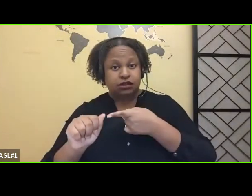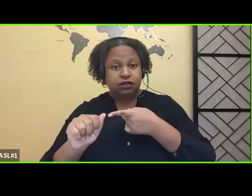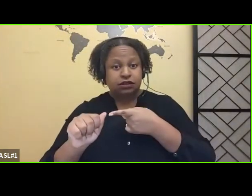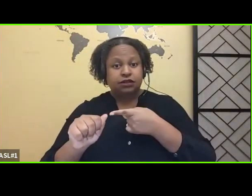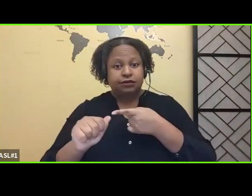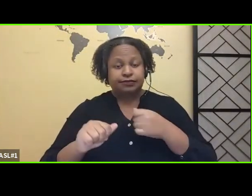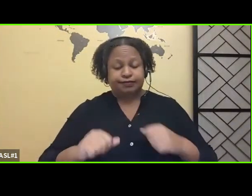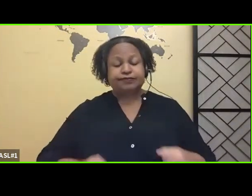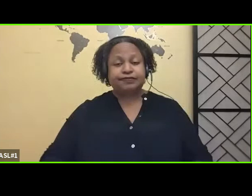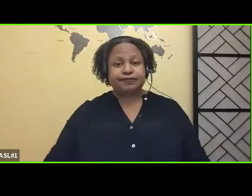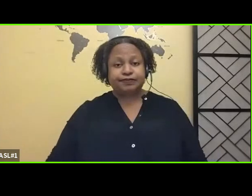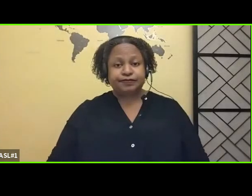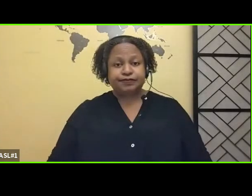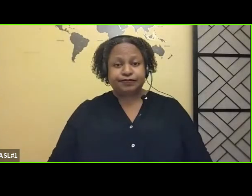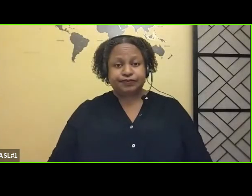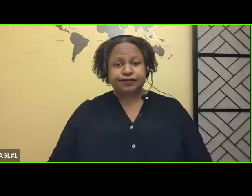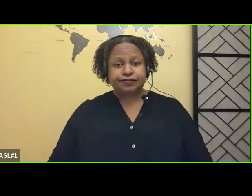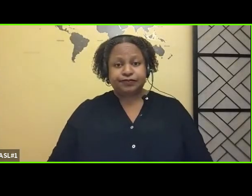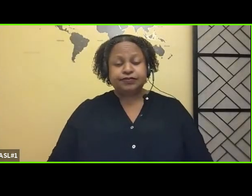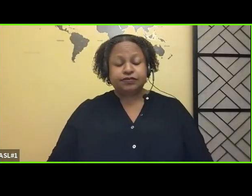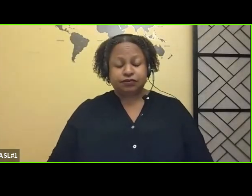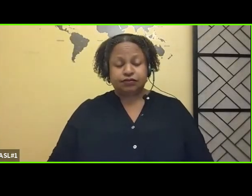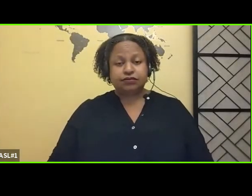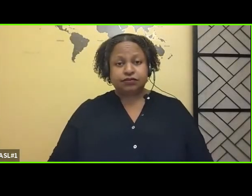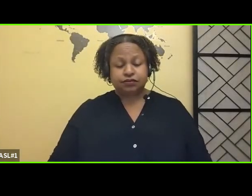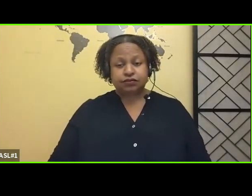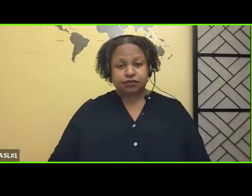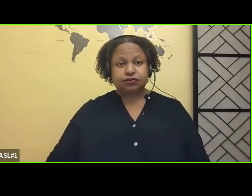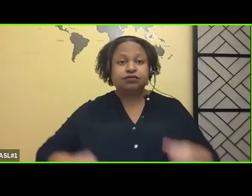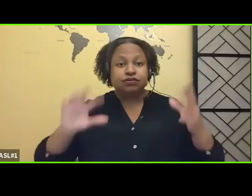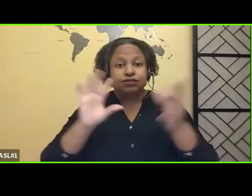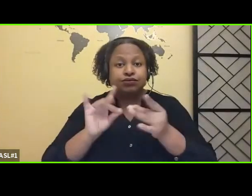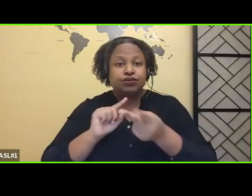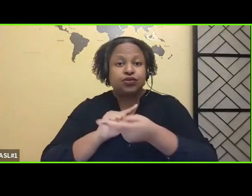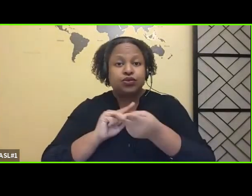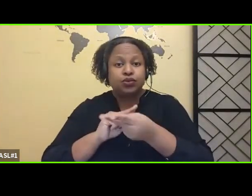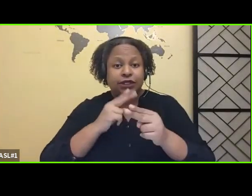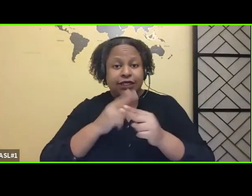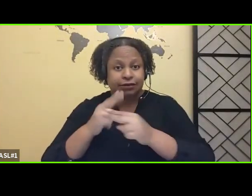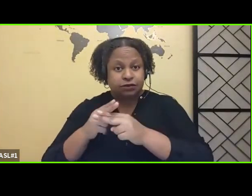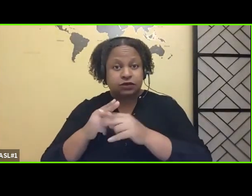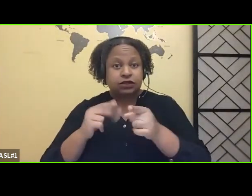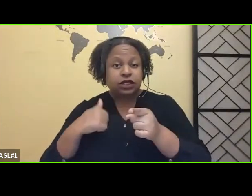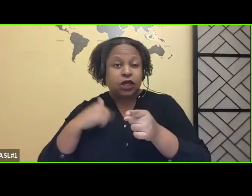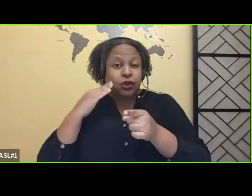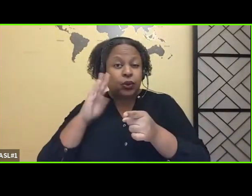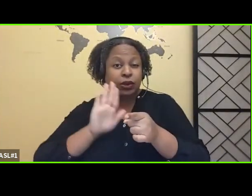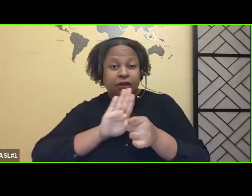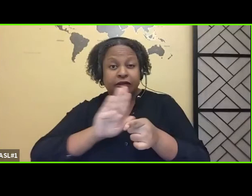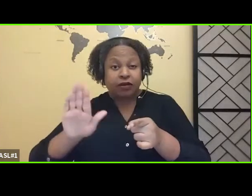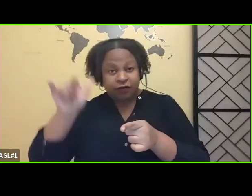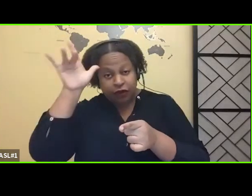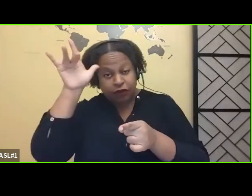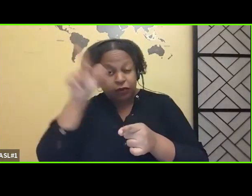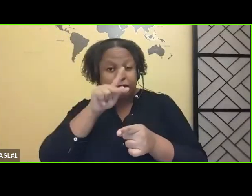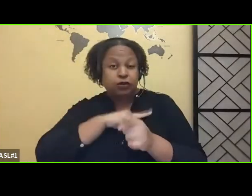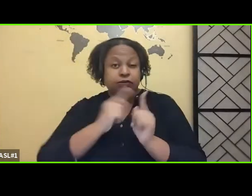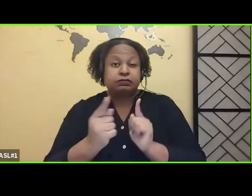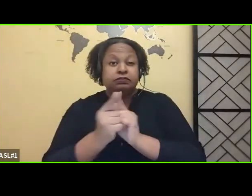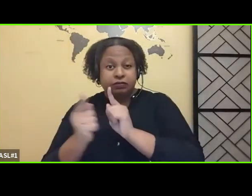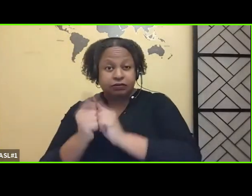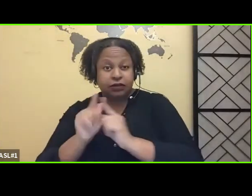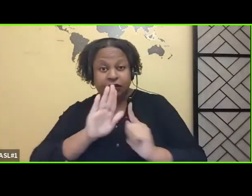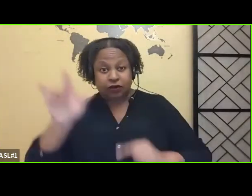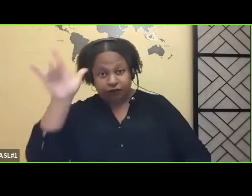to say to them, you know, just their names. I knew their father personally.